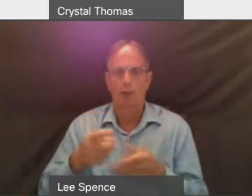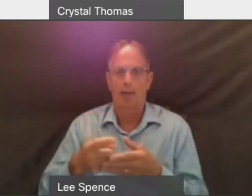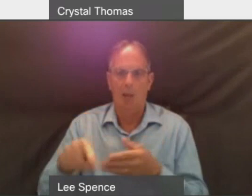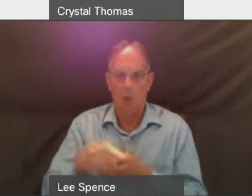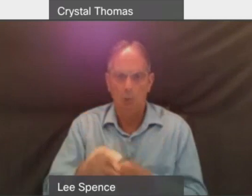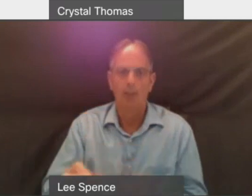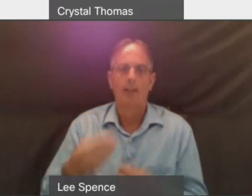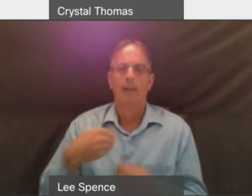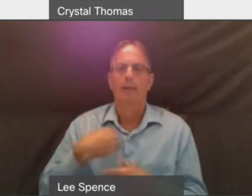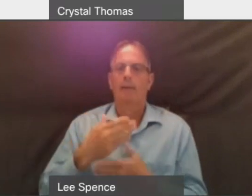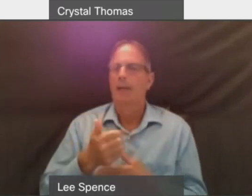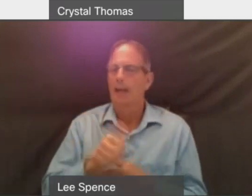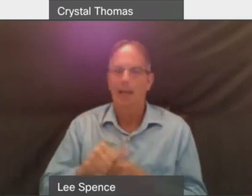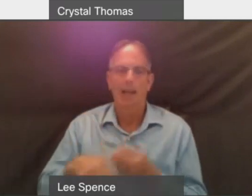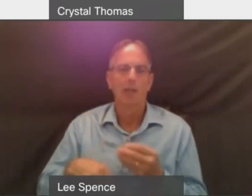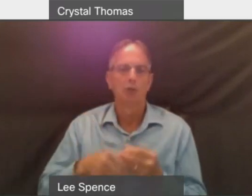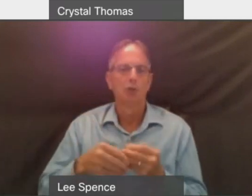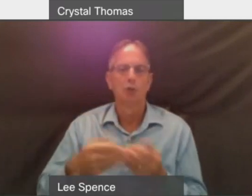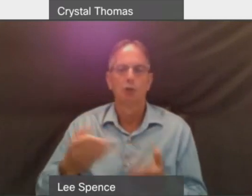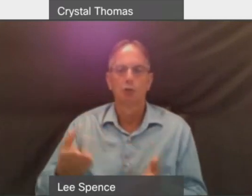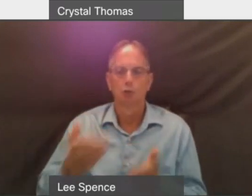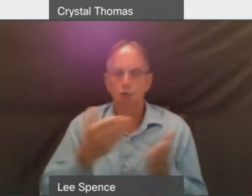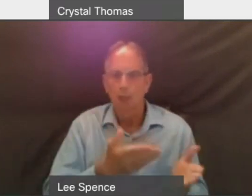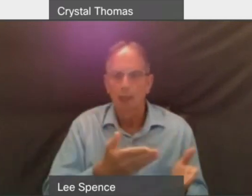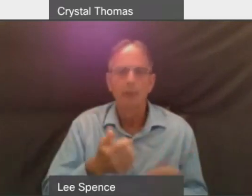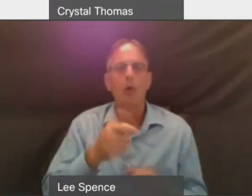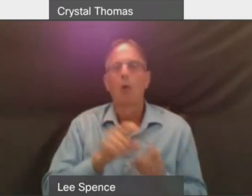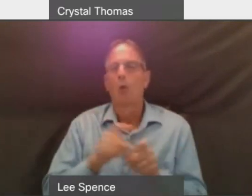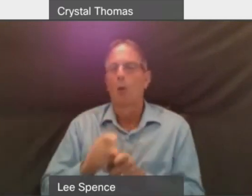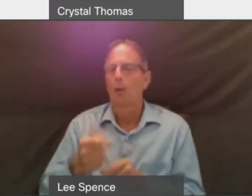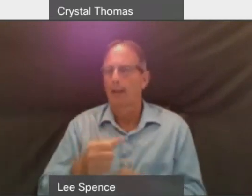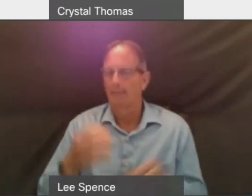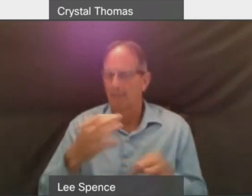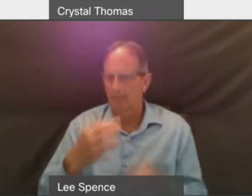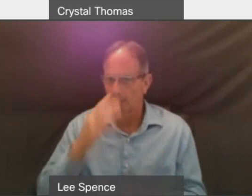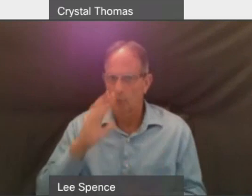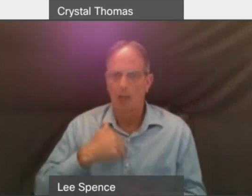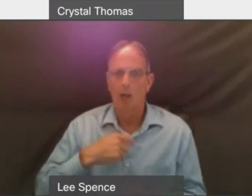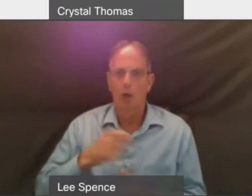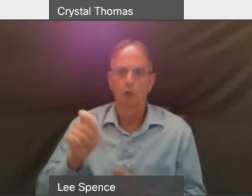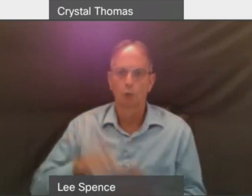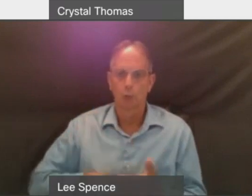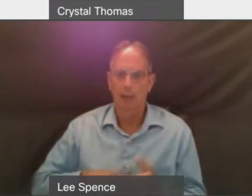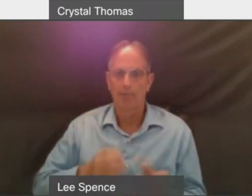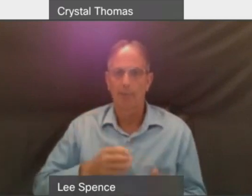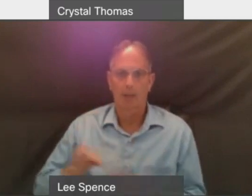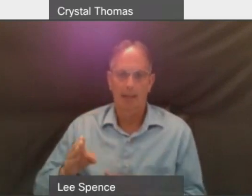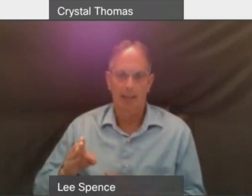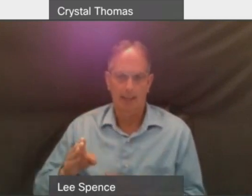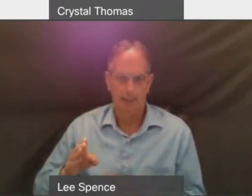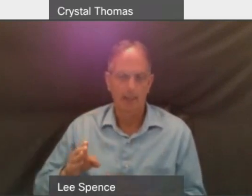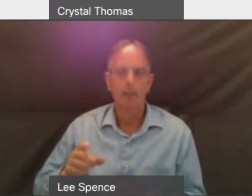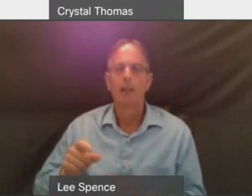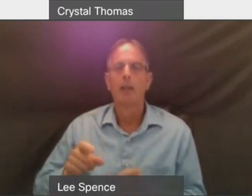additional suggestions you might have, as well as any feedback on the draft plan we've presented so far. And as we have